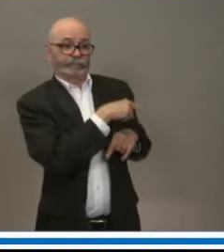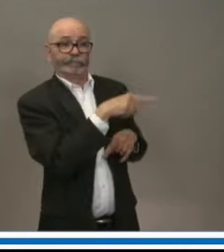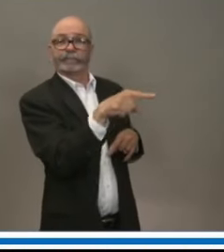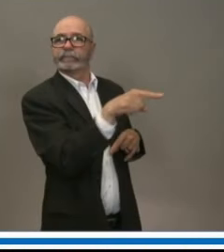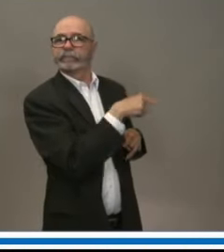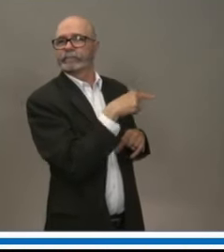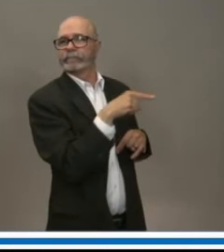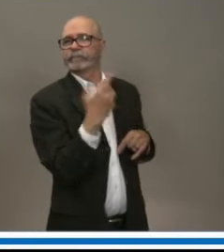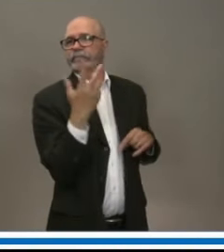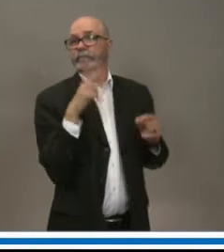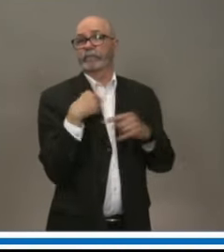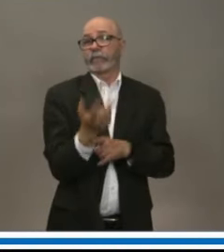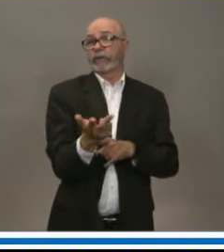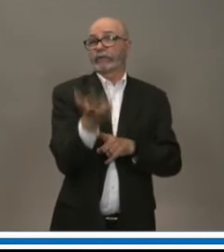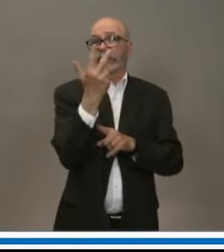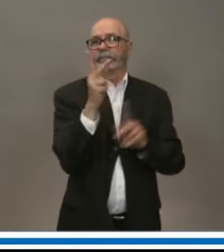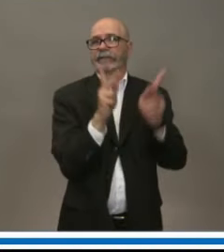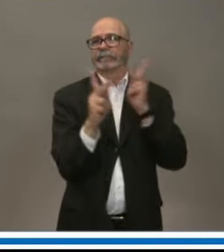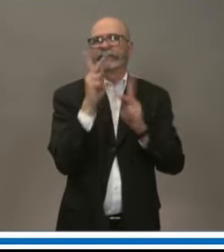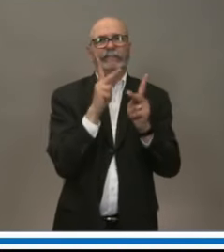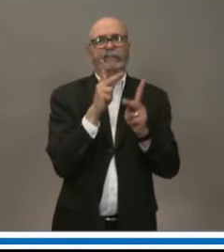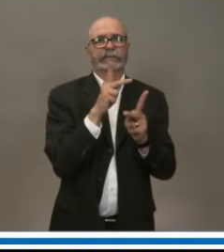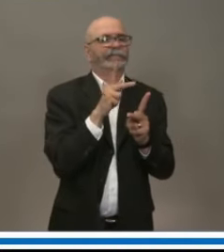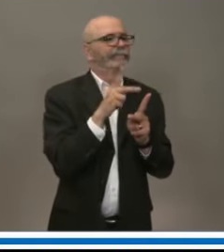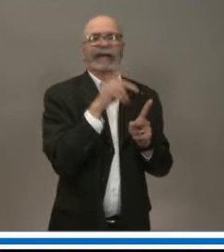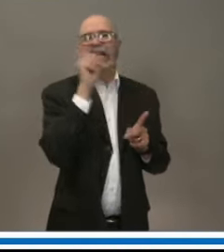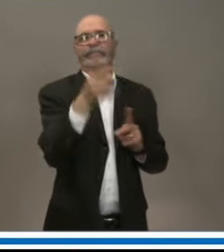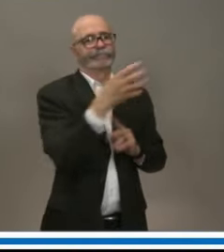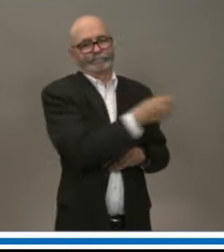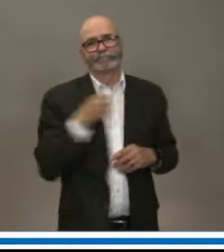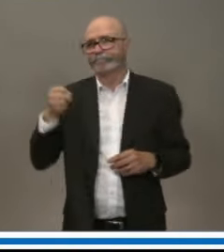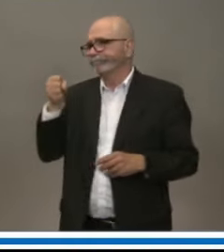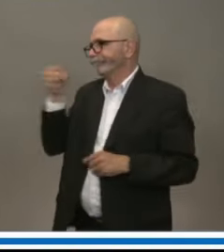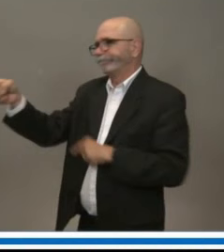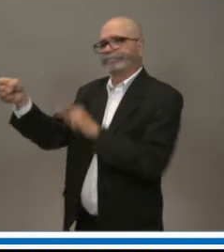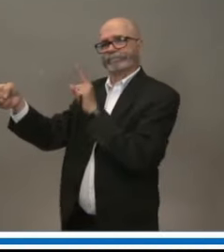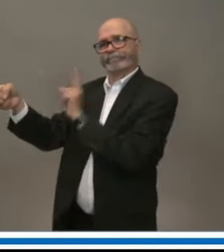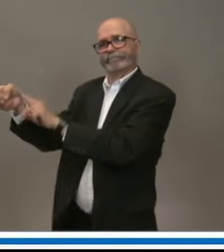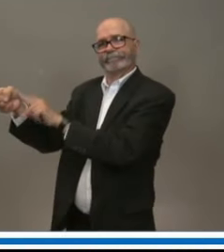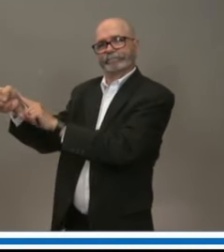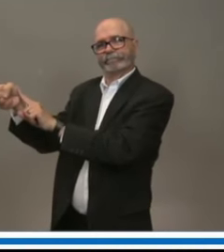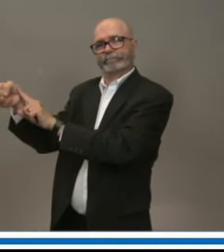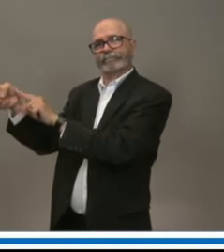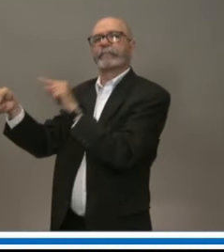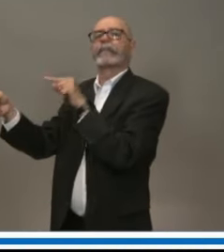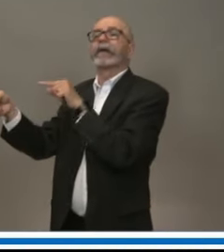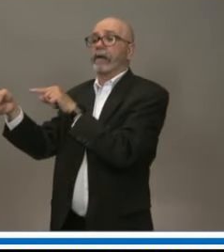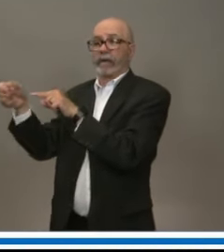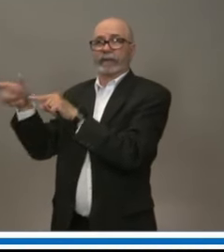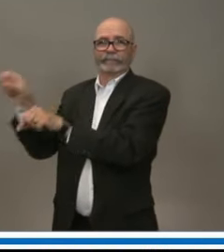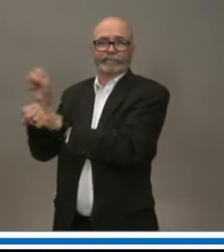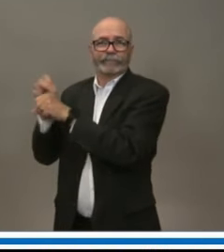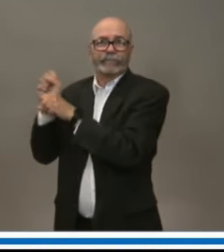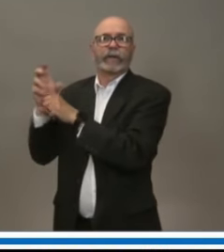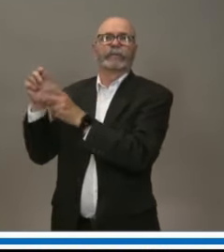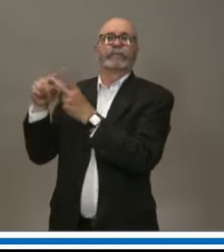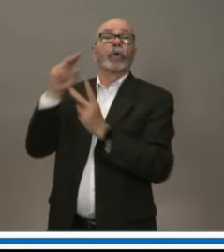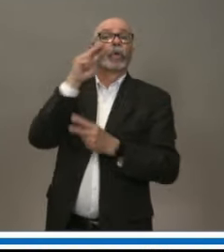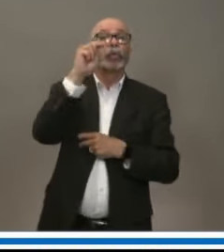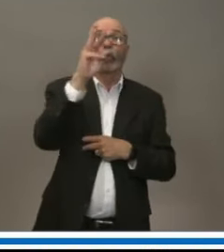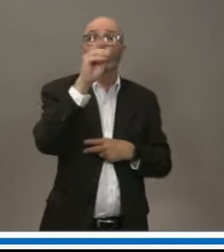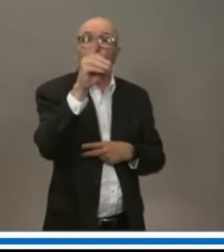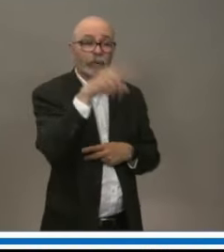to actually need to go into that COVID unit. One of the very interesting things we're seeing at Northwood, and it shows us